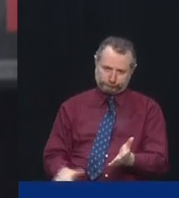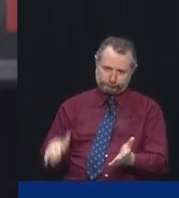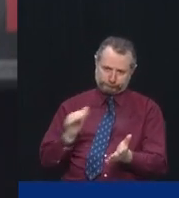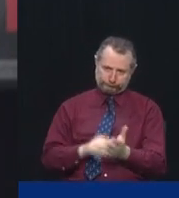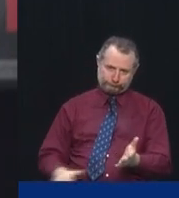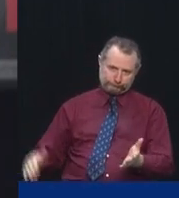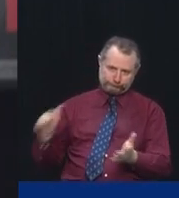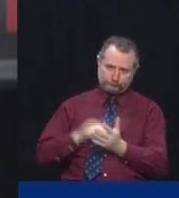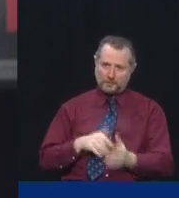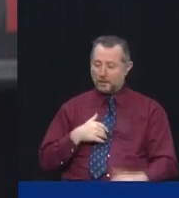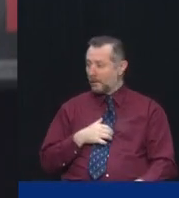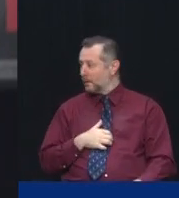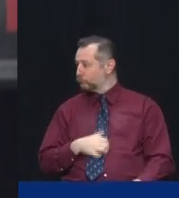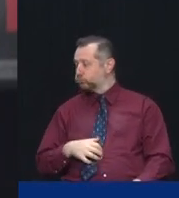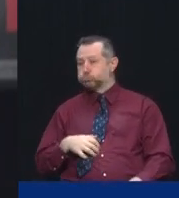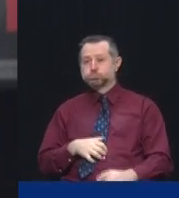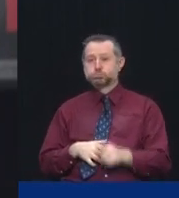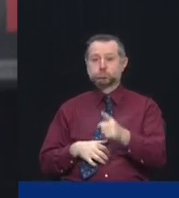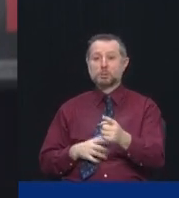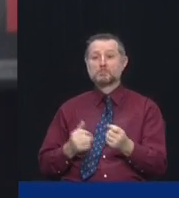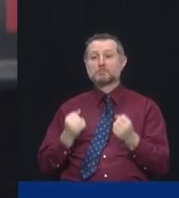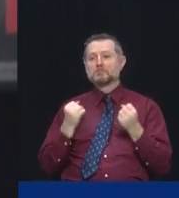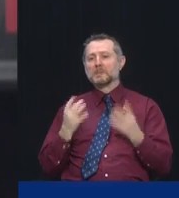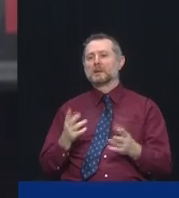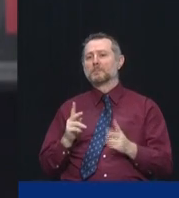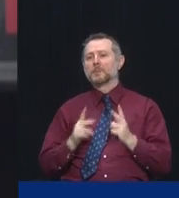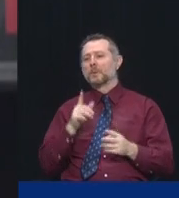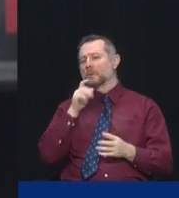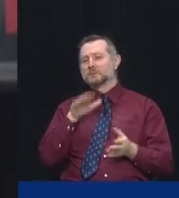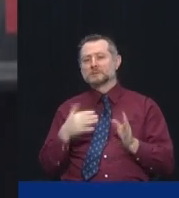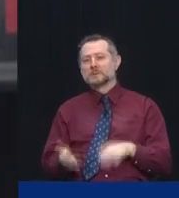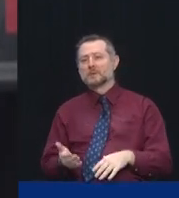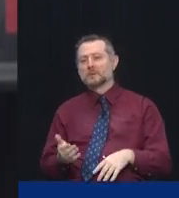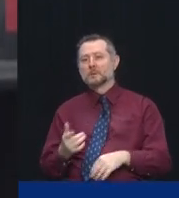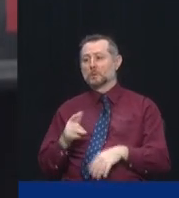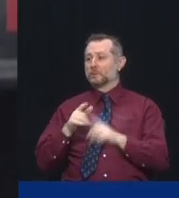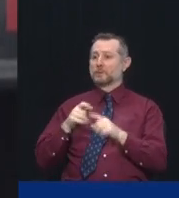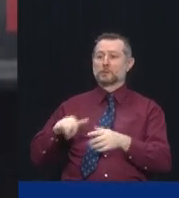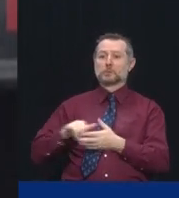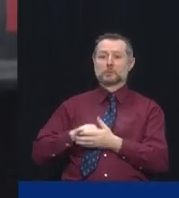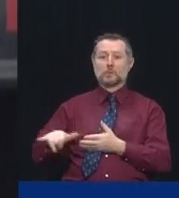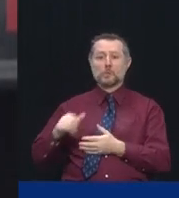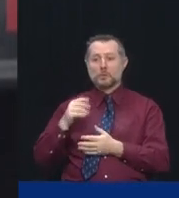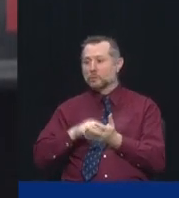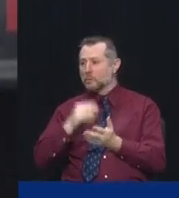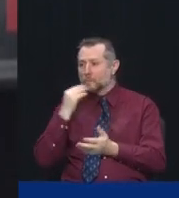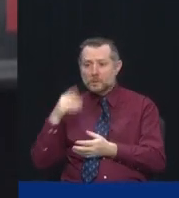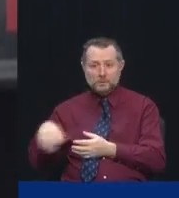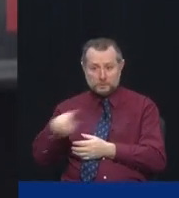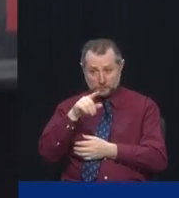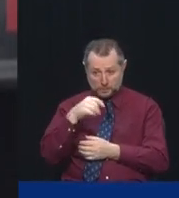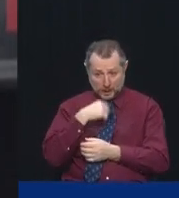many people died in nursing homes in New York State? I'm asking you.